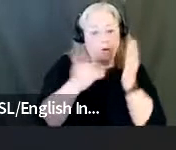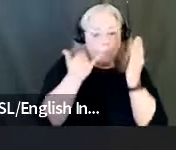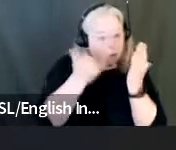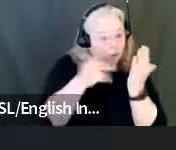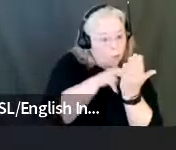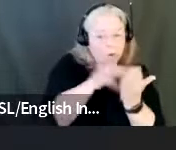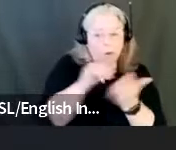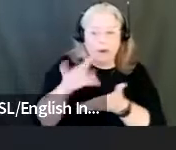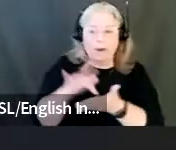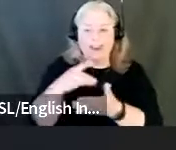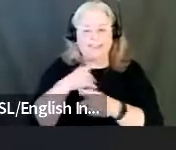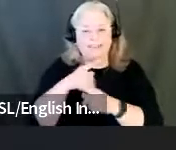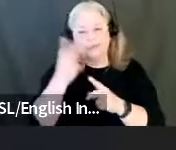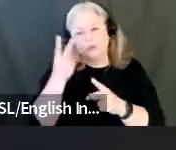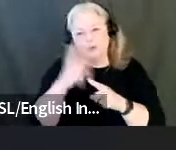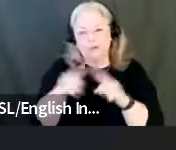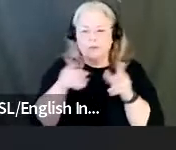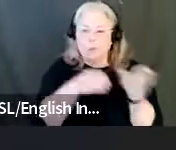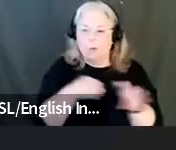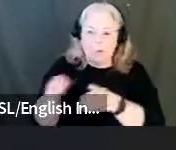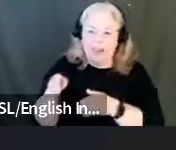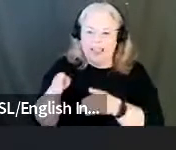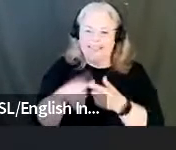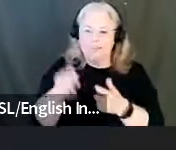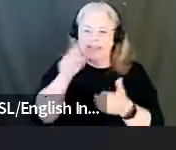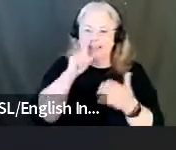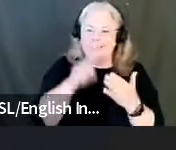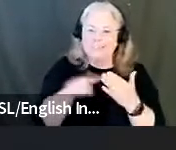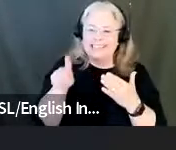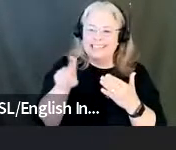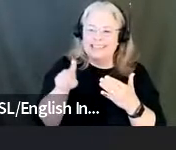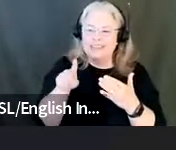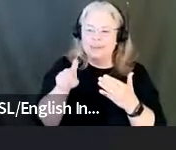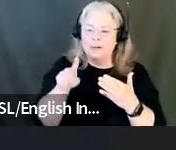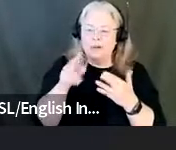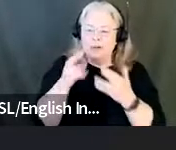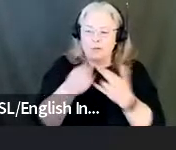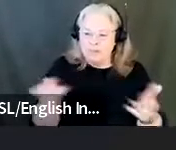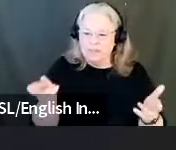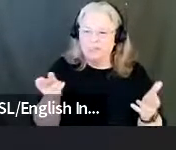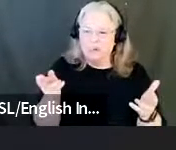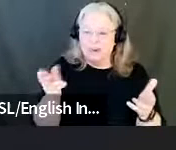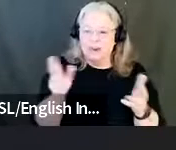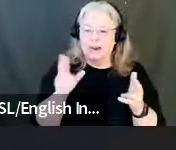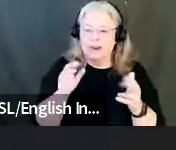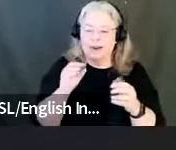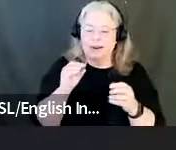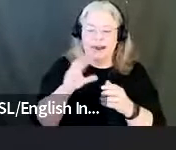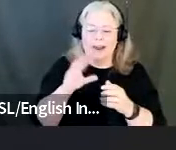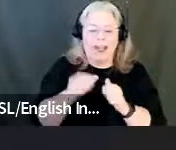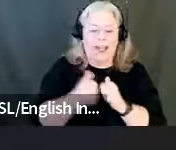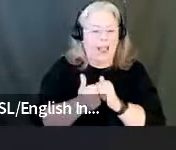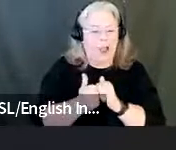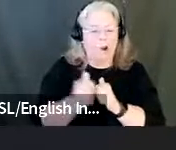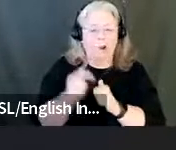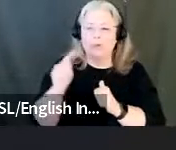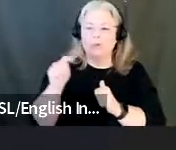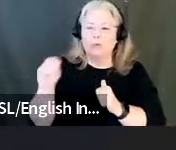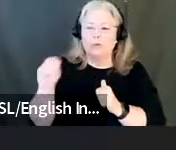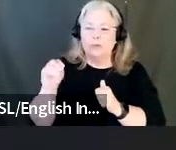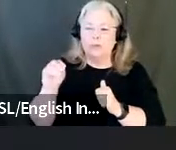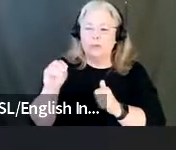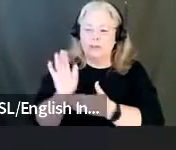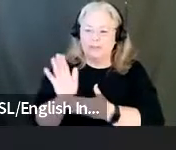you have both ways that you can check out all the resources and all the how-to videos. And